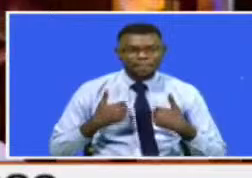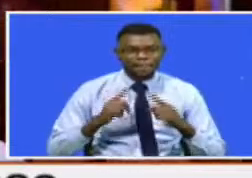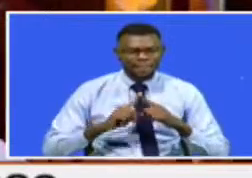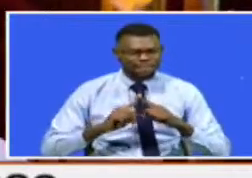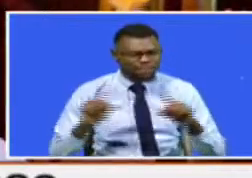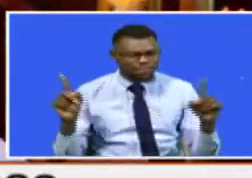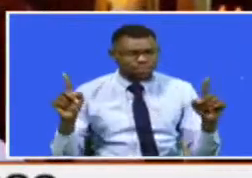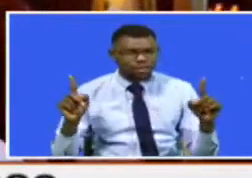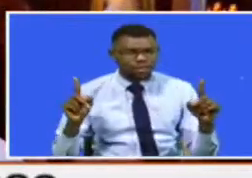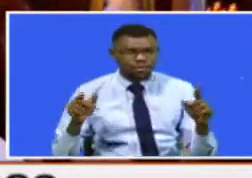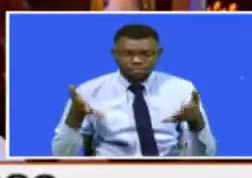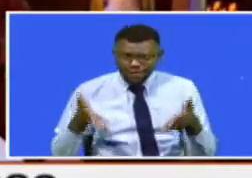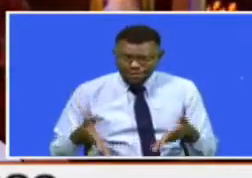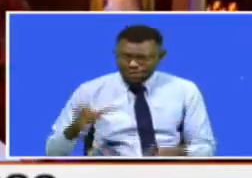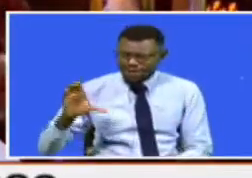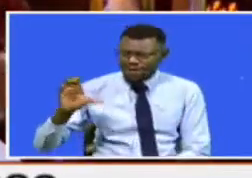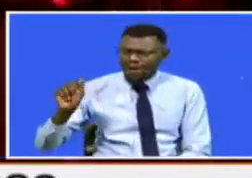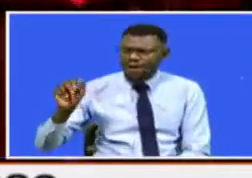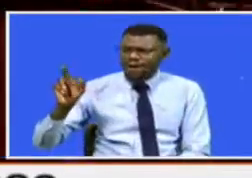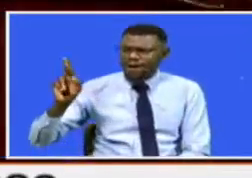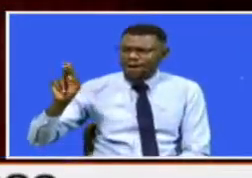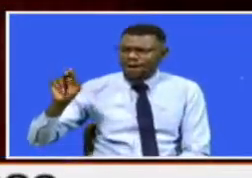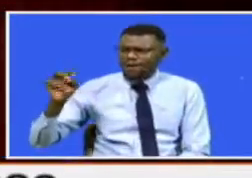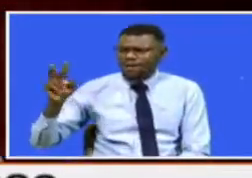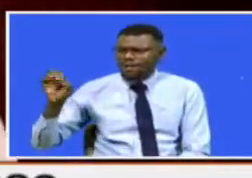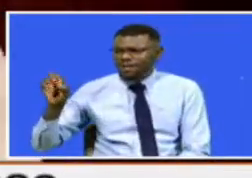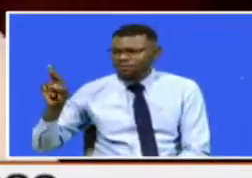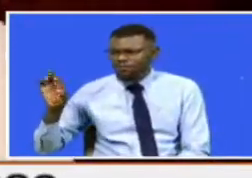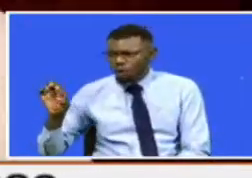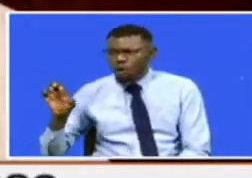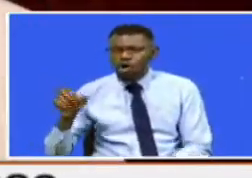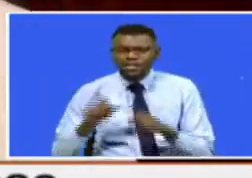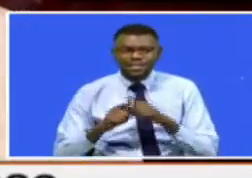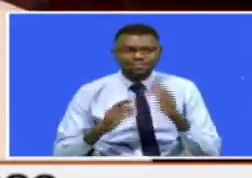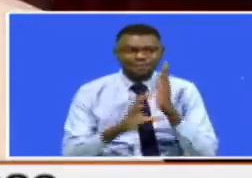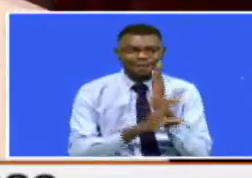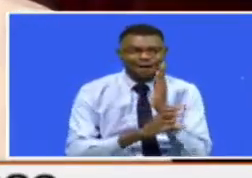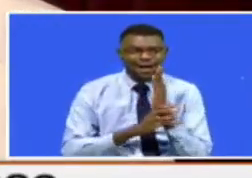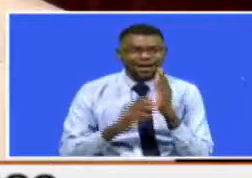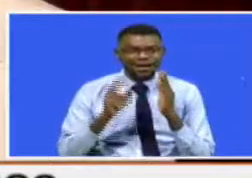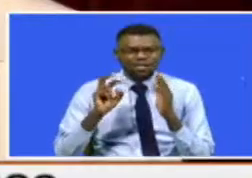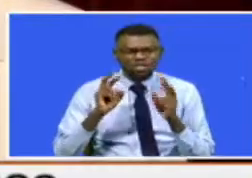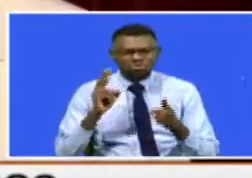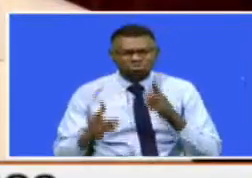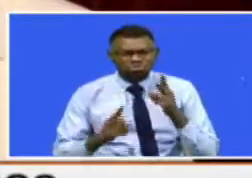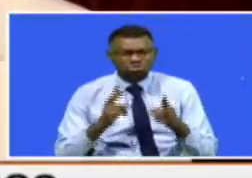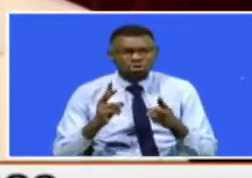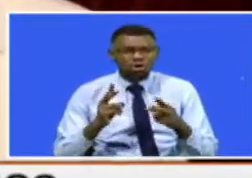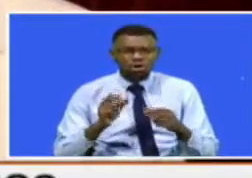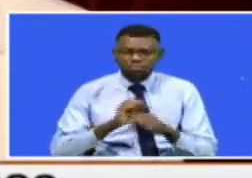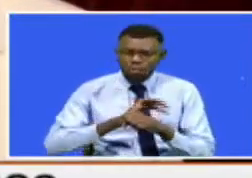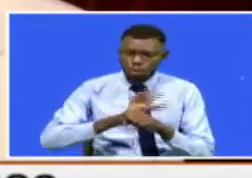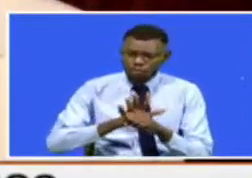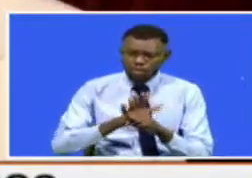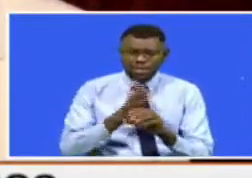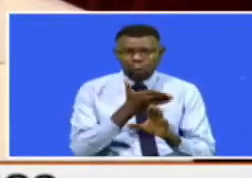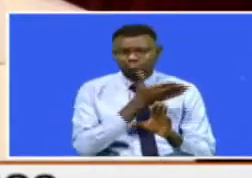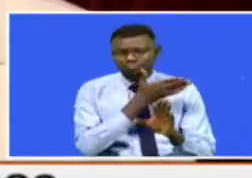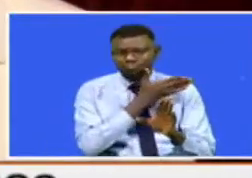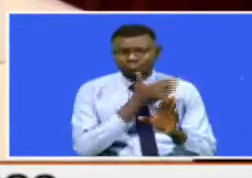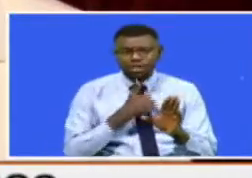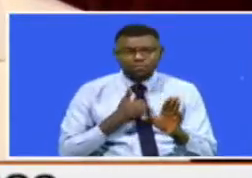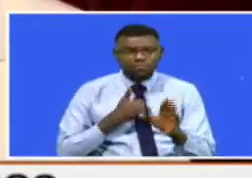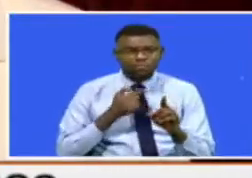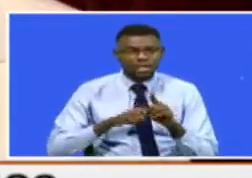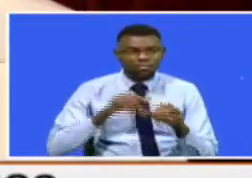as Carnival but also as a country. The year 2022 started off as a lower note, coming from COVID. We went into the